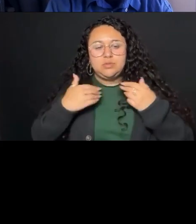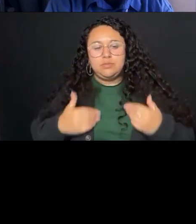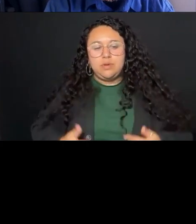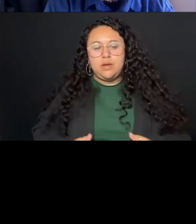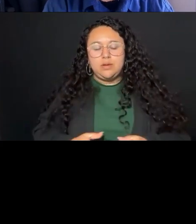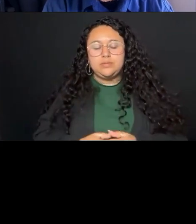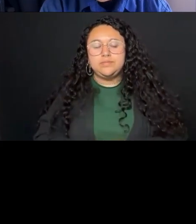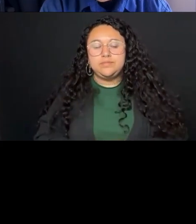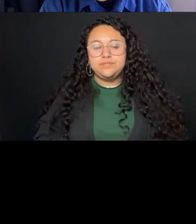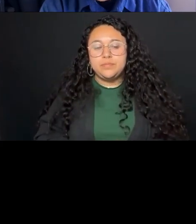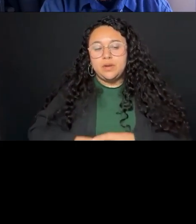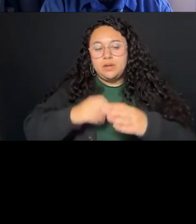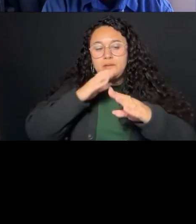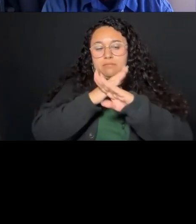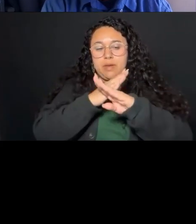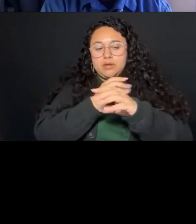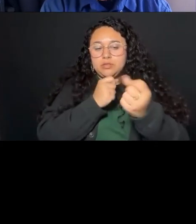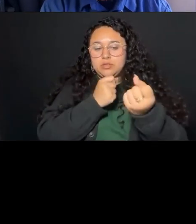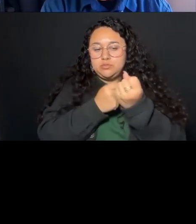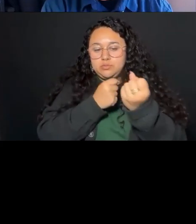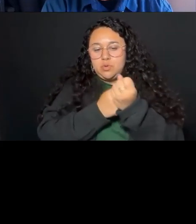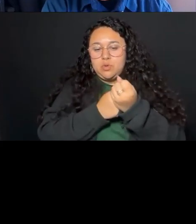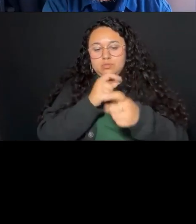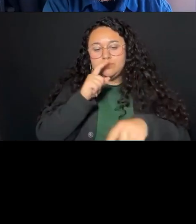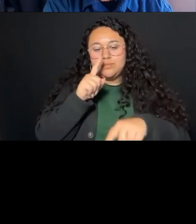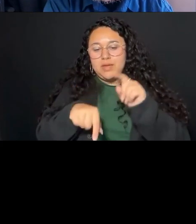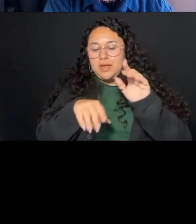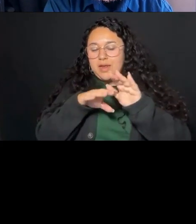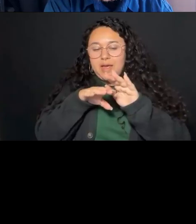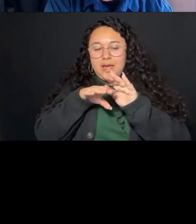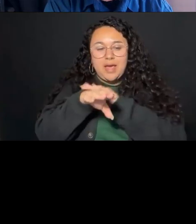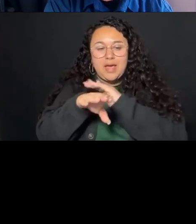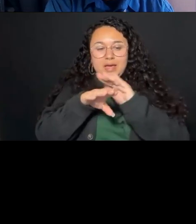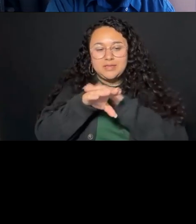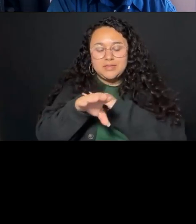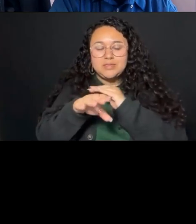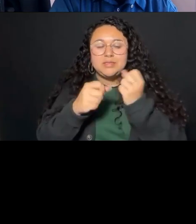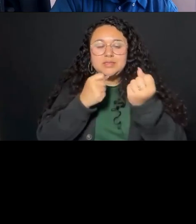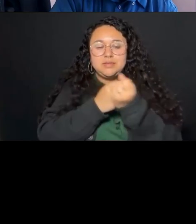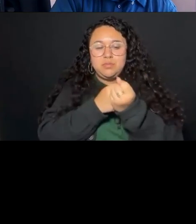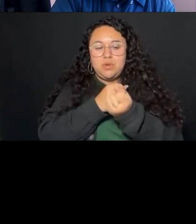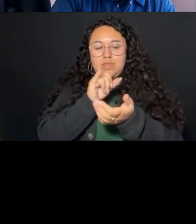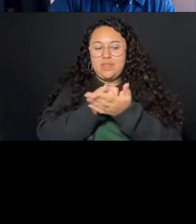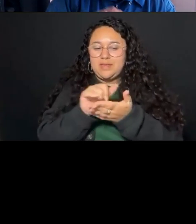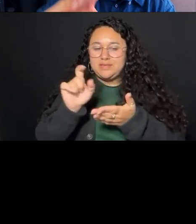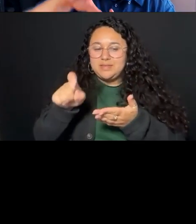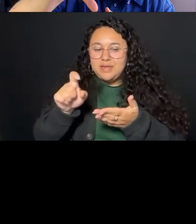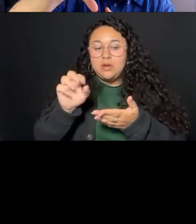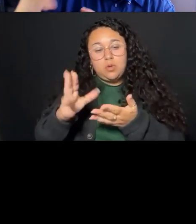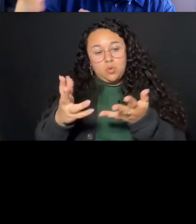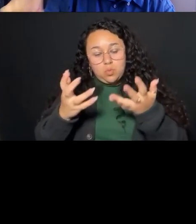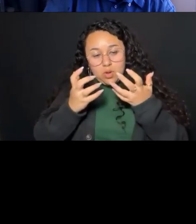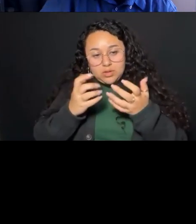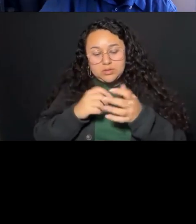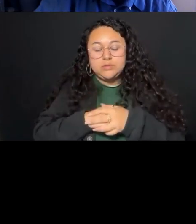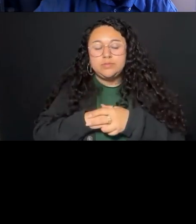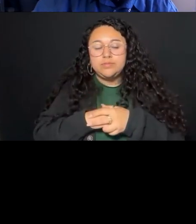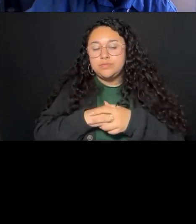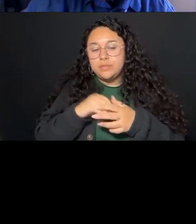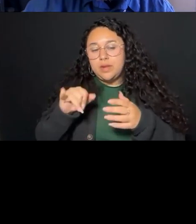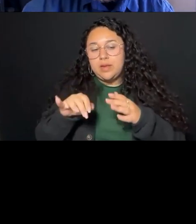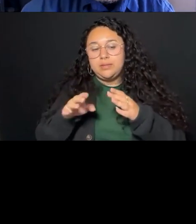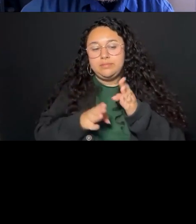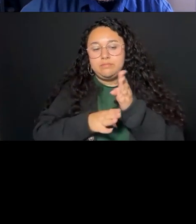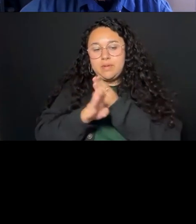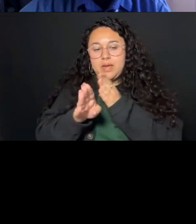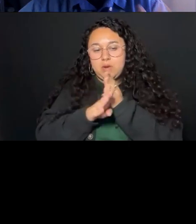so not being able to access the support that is needed or wanted. And then minority stress, which several of you commented